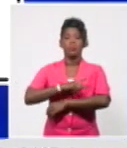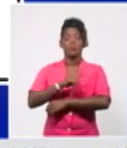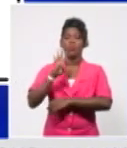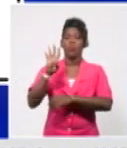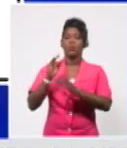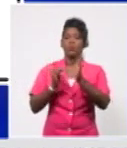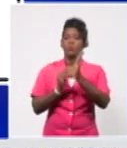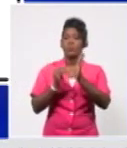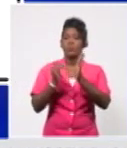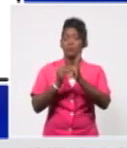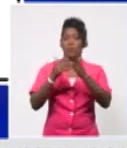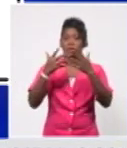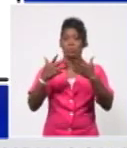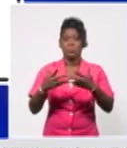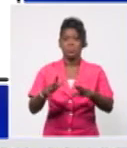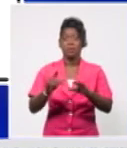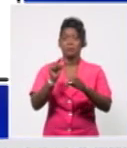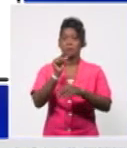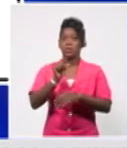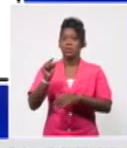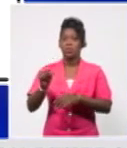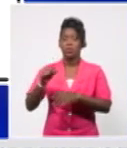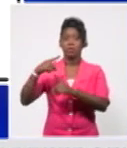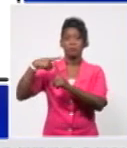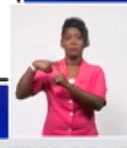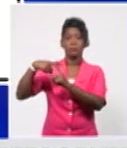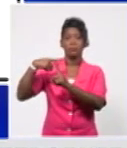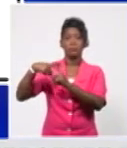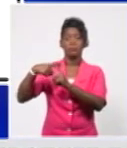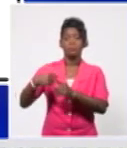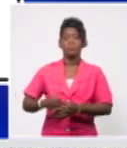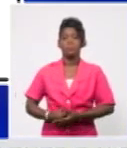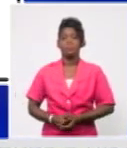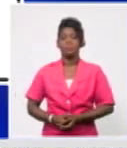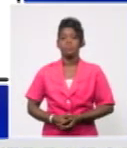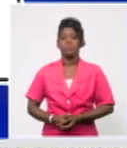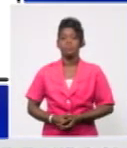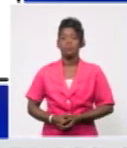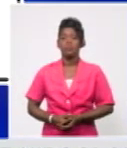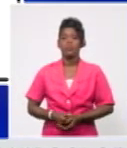76,271 fatalities. Then Brazil with